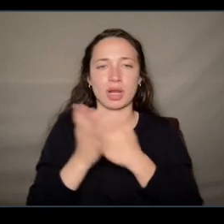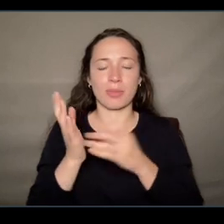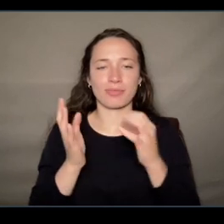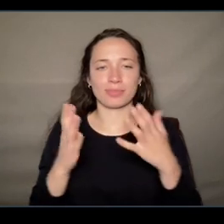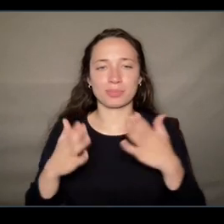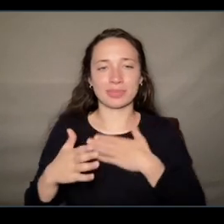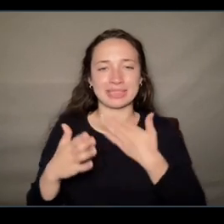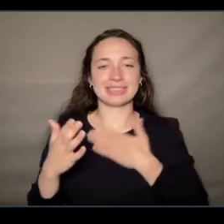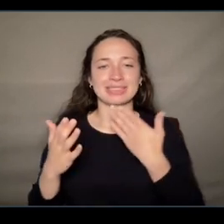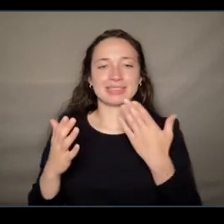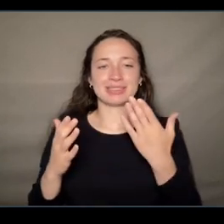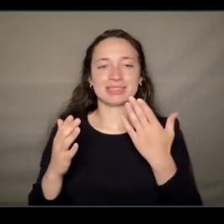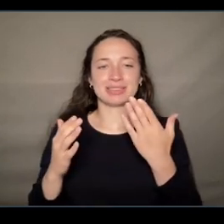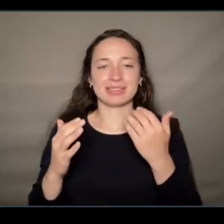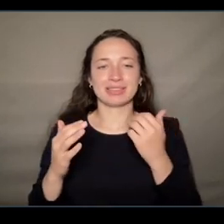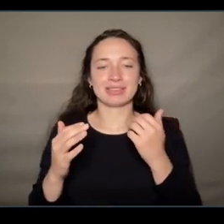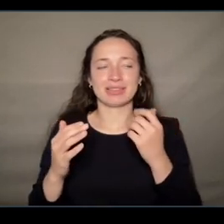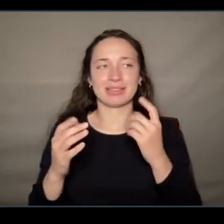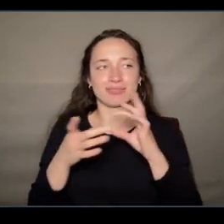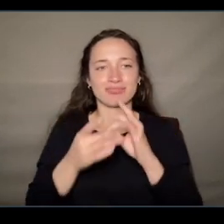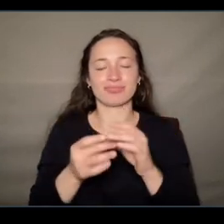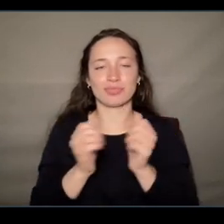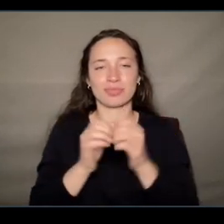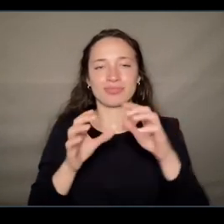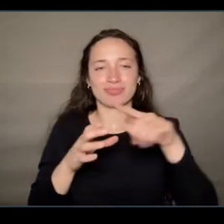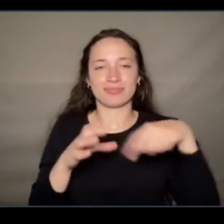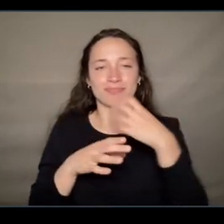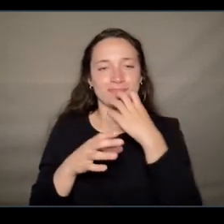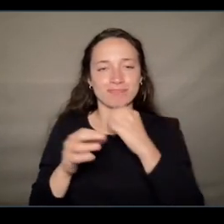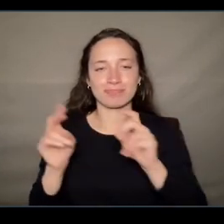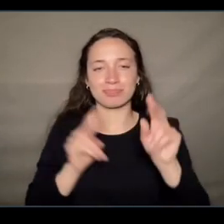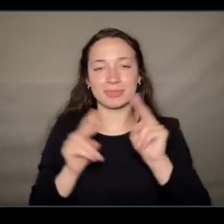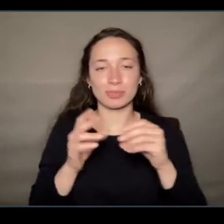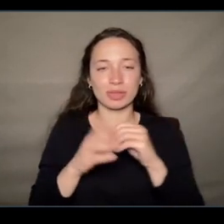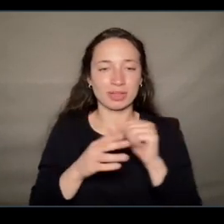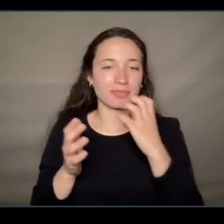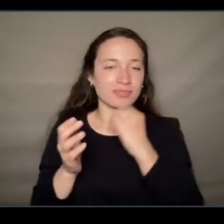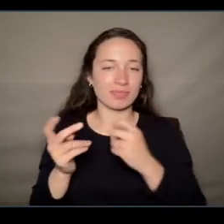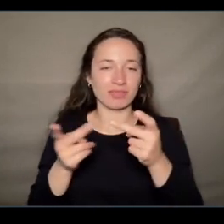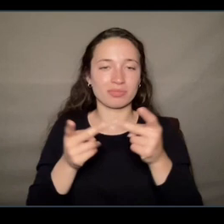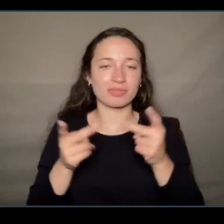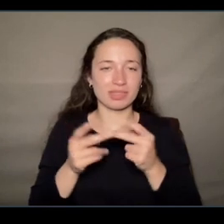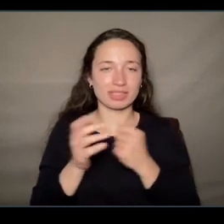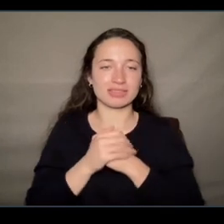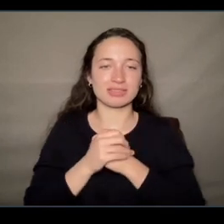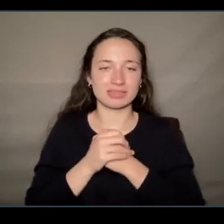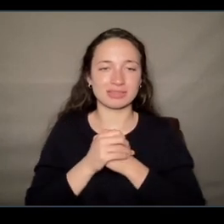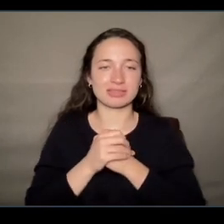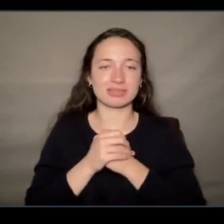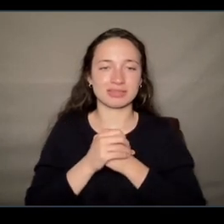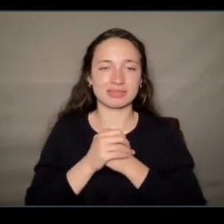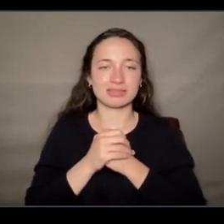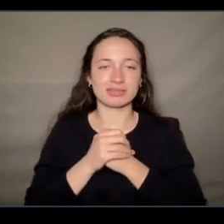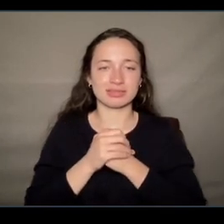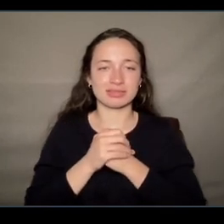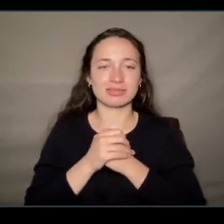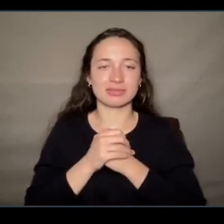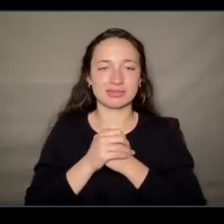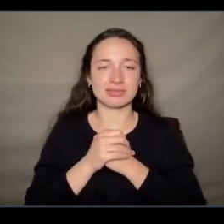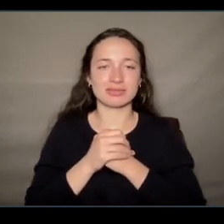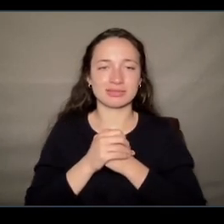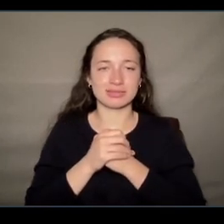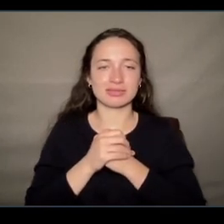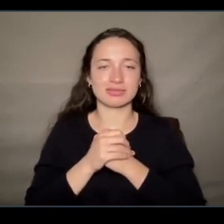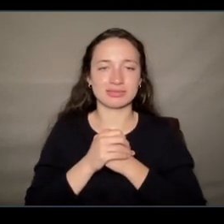to preserve some of the bliss of being at one with